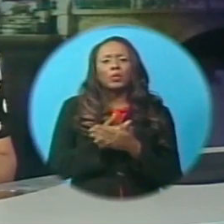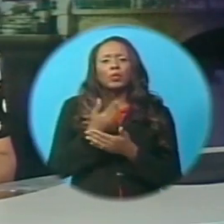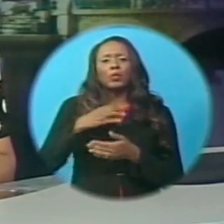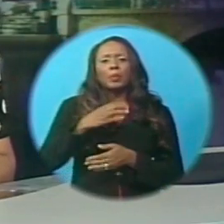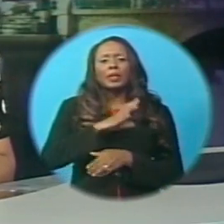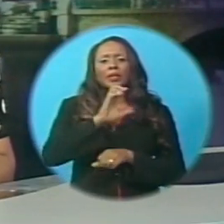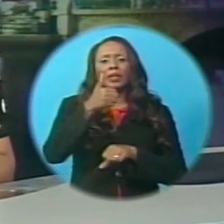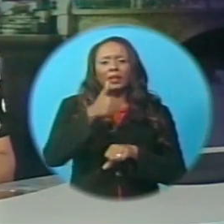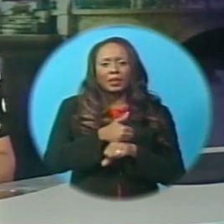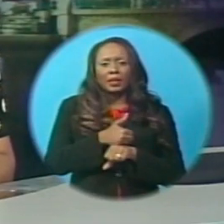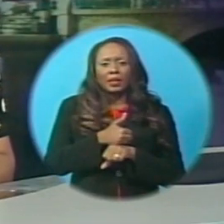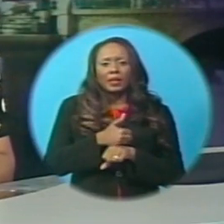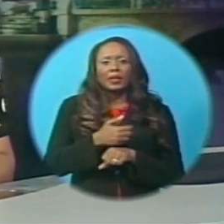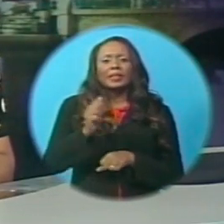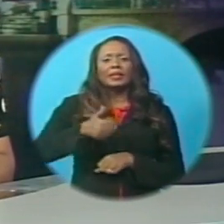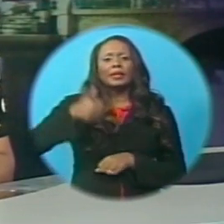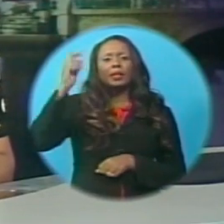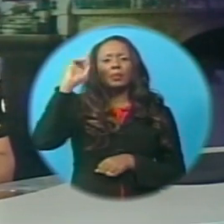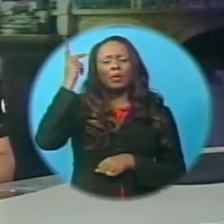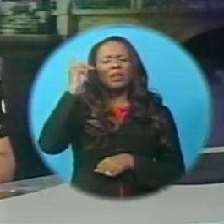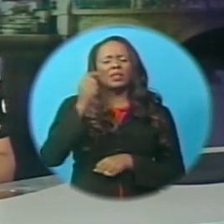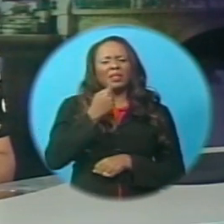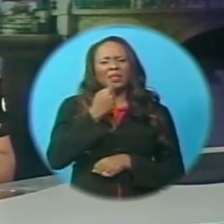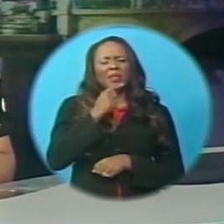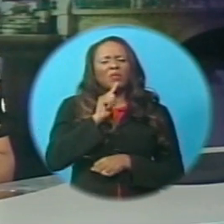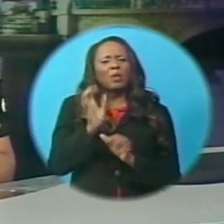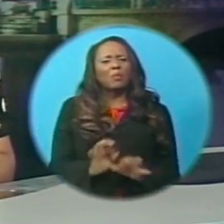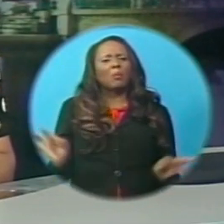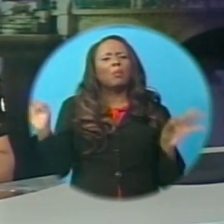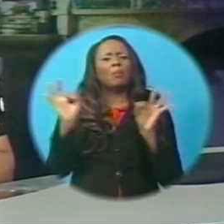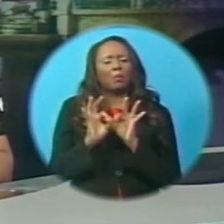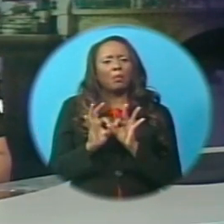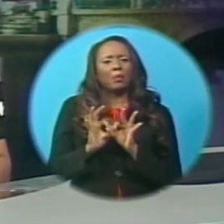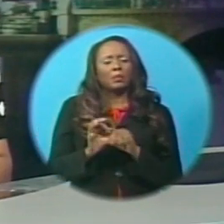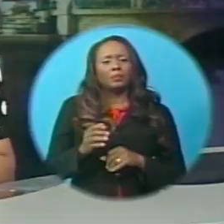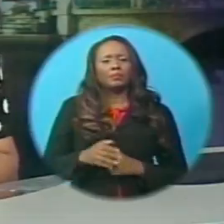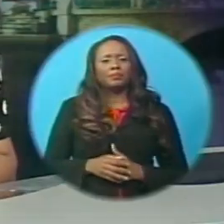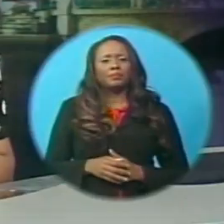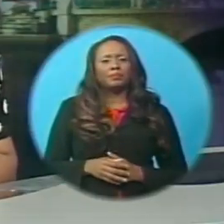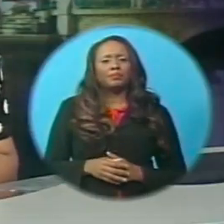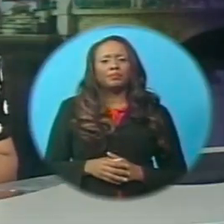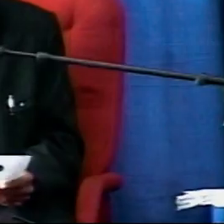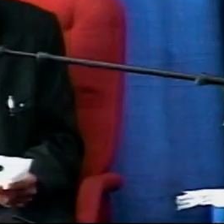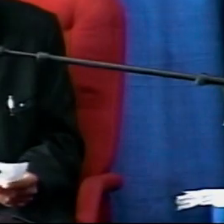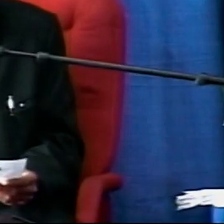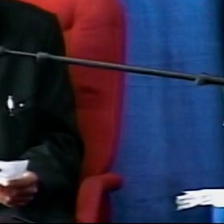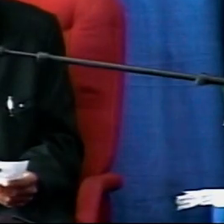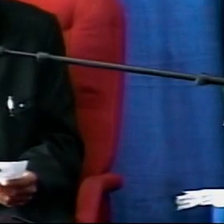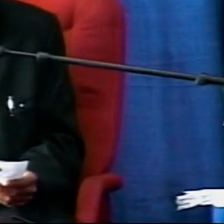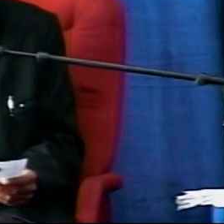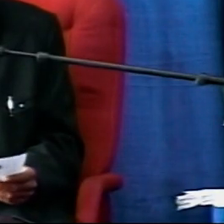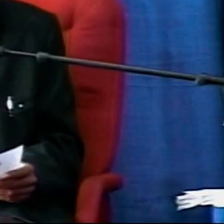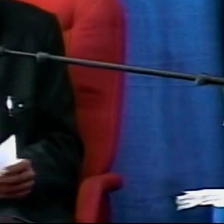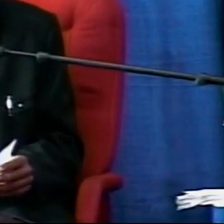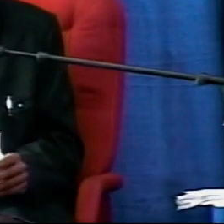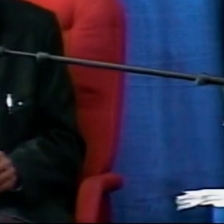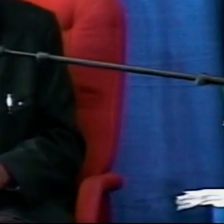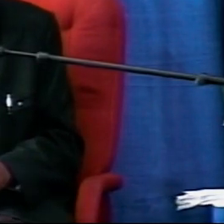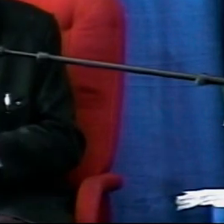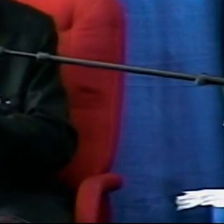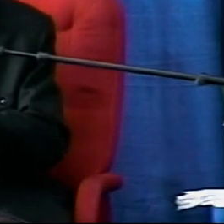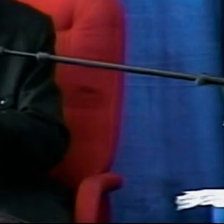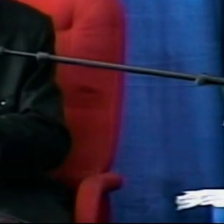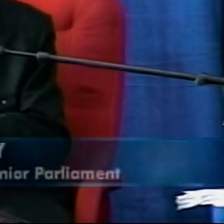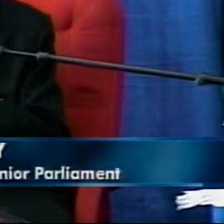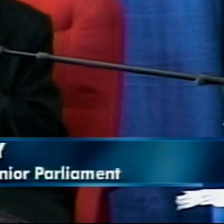Practitioners. Mr. Lashley sees the Senior Parliament as an important medium. This is a very serious parliament.